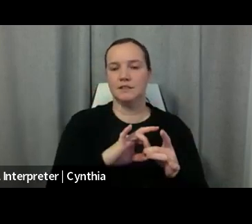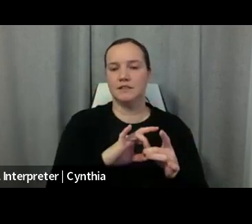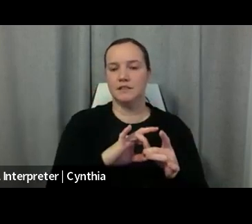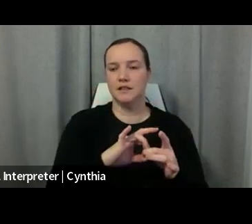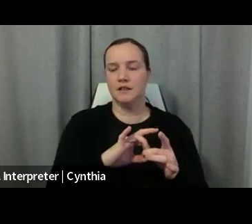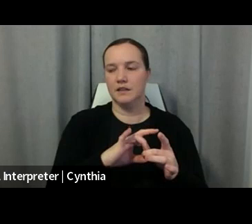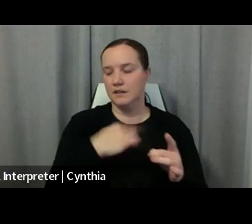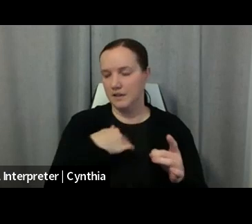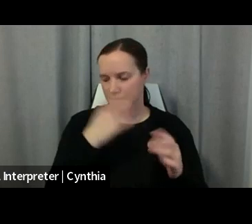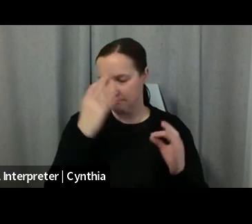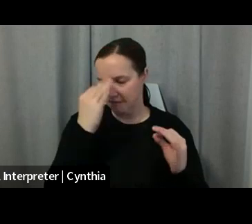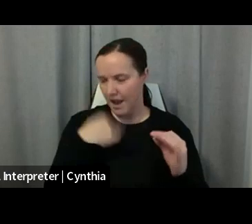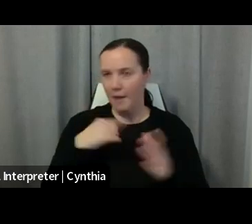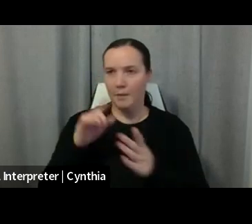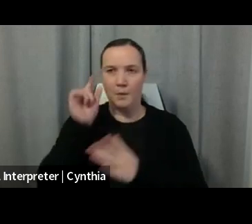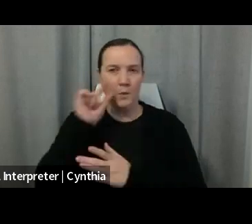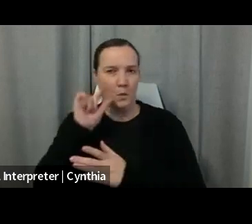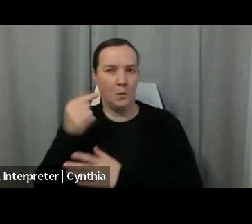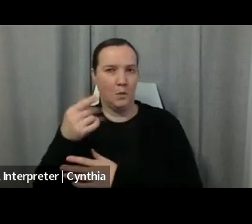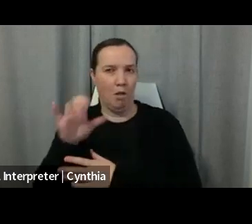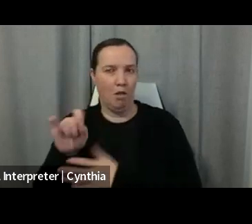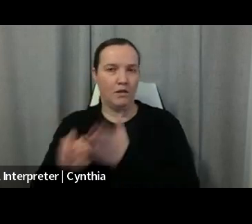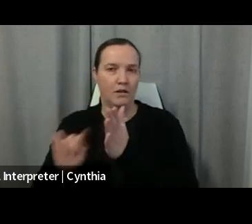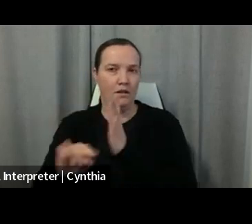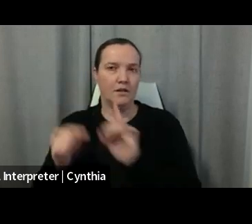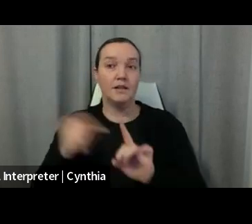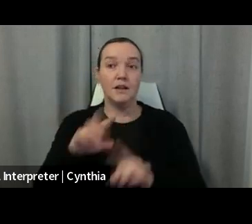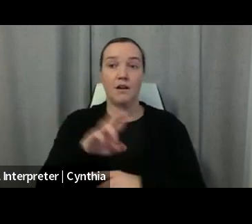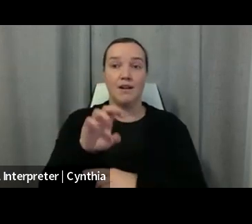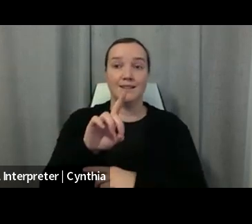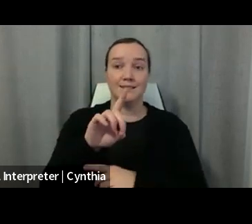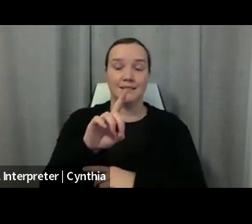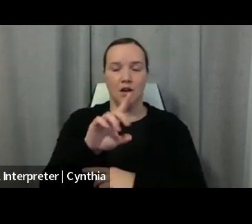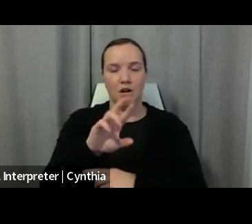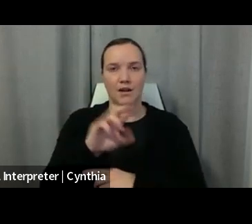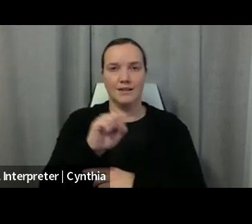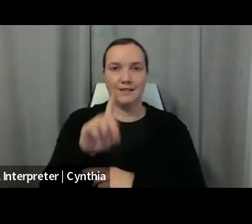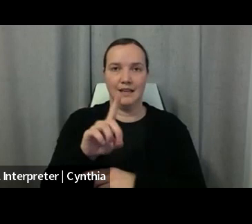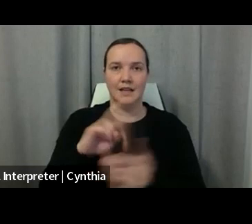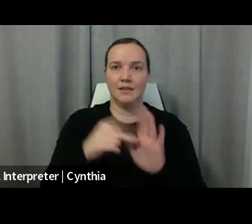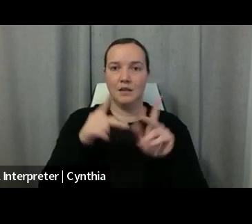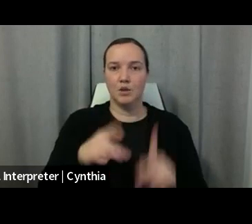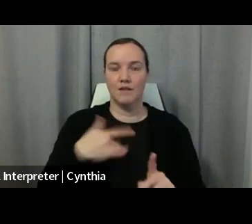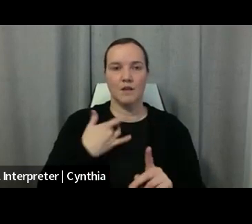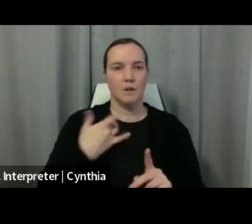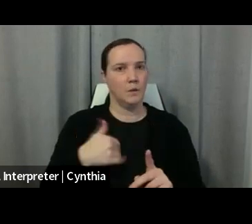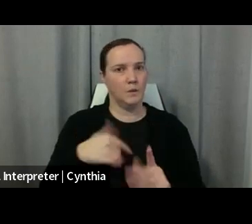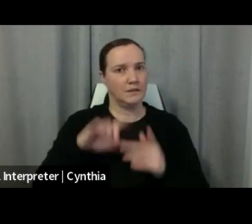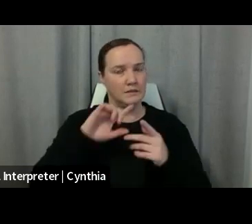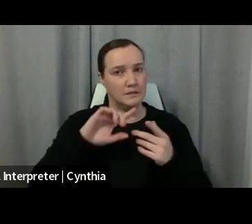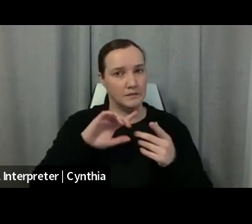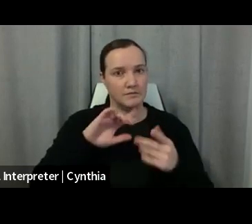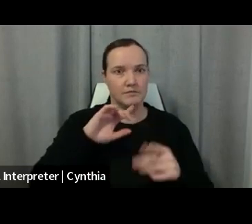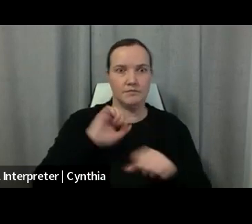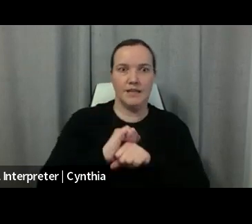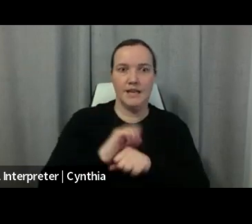let's see, I'm just going to Google it. Rejection sensitivity dysphoria is when a person feels intense emotional pain